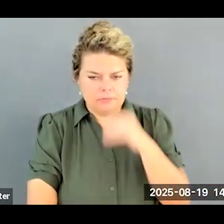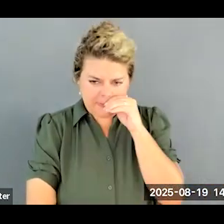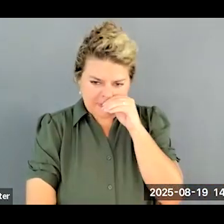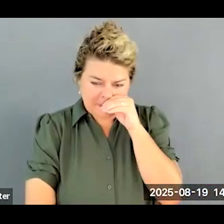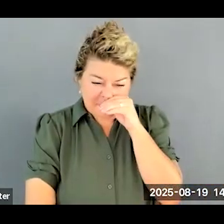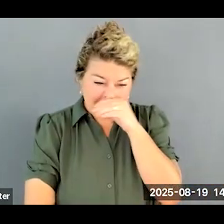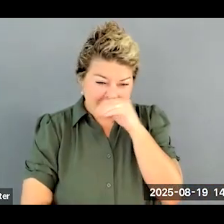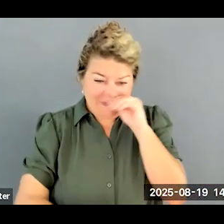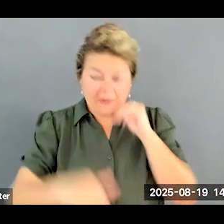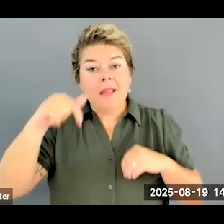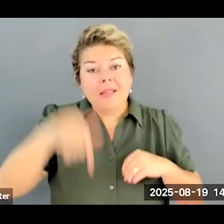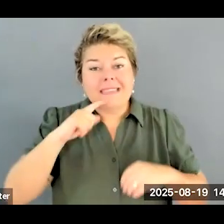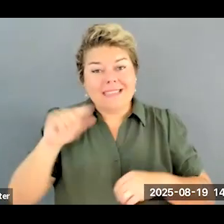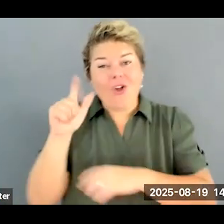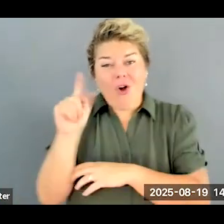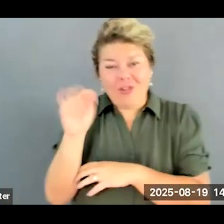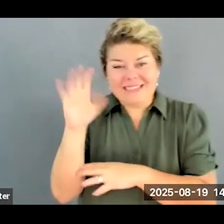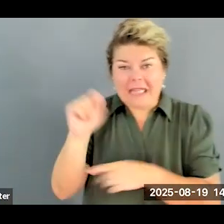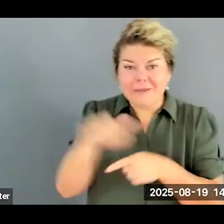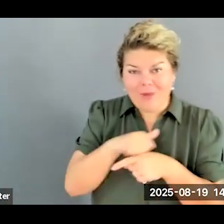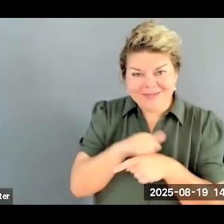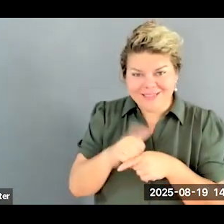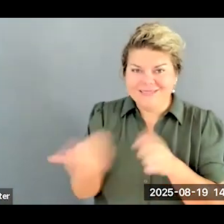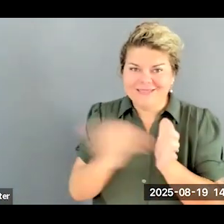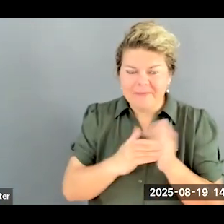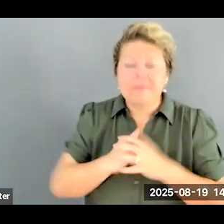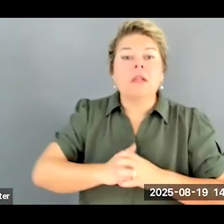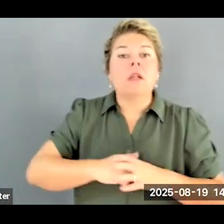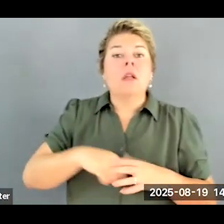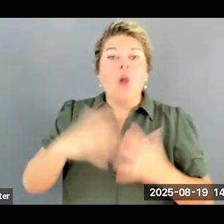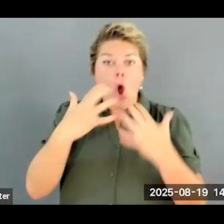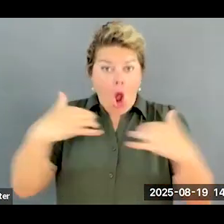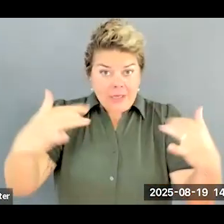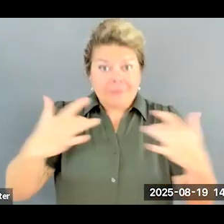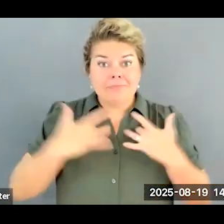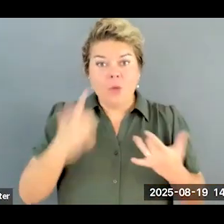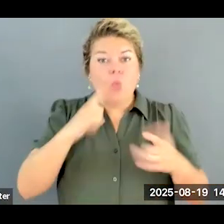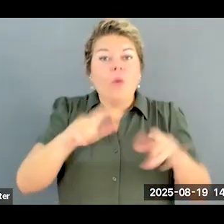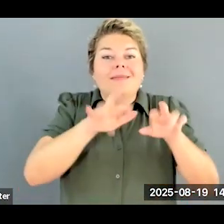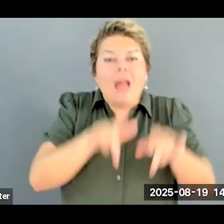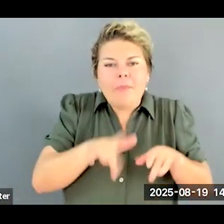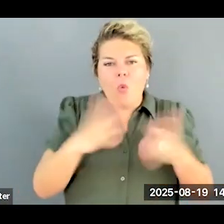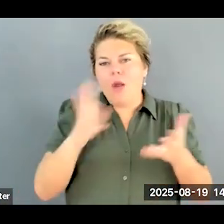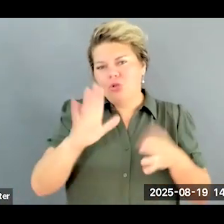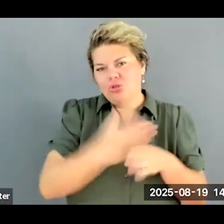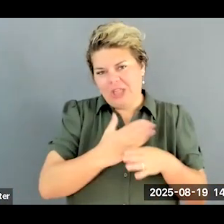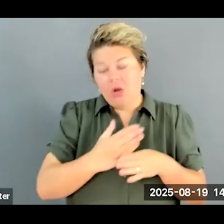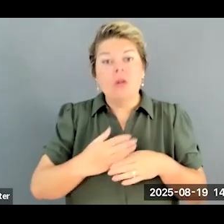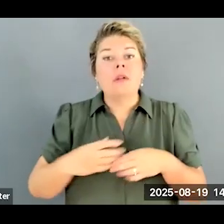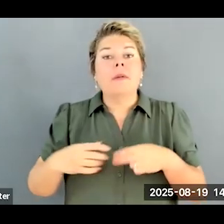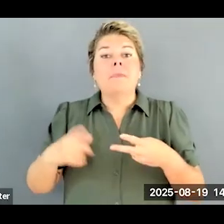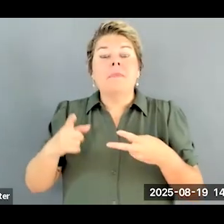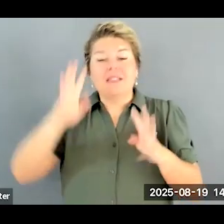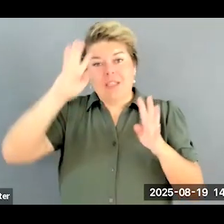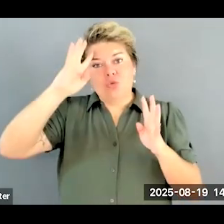Now, this is an alt text practice where I have the viewers or participants write in what they would share. So it says to